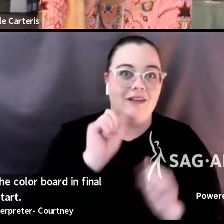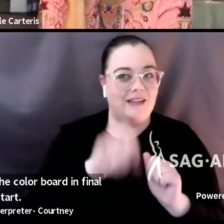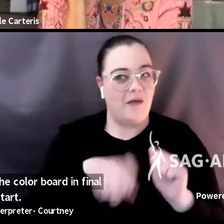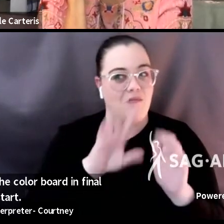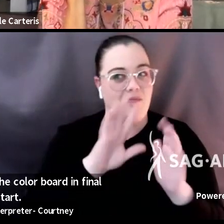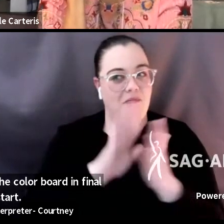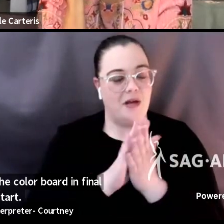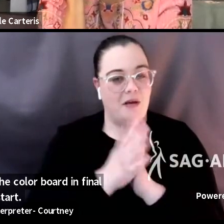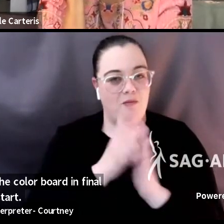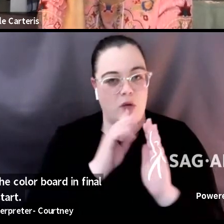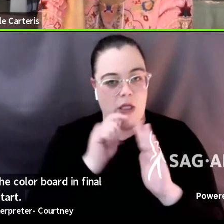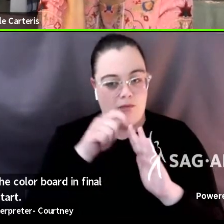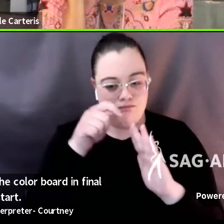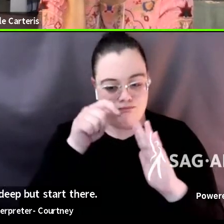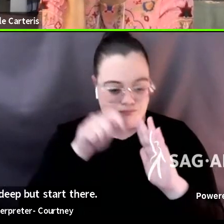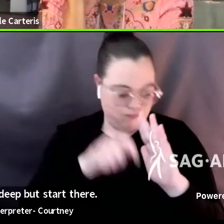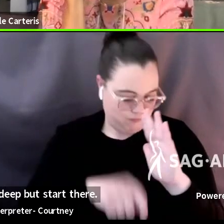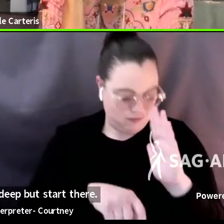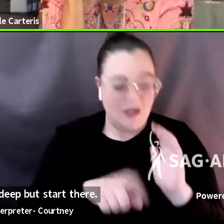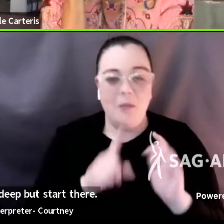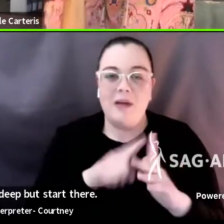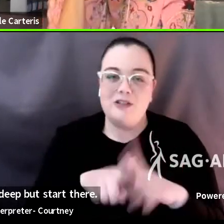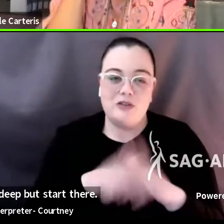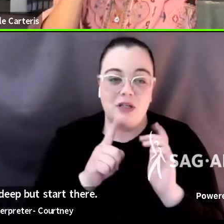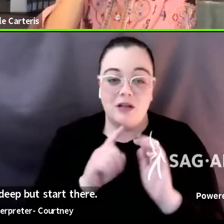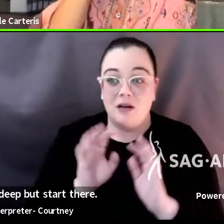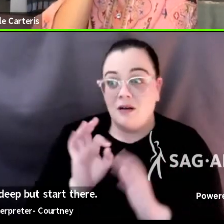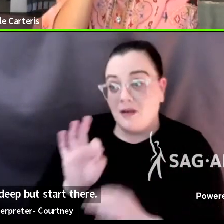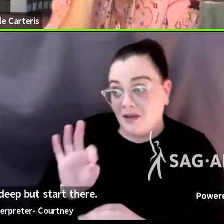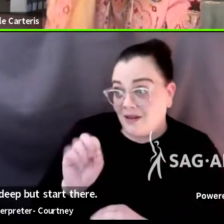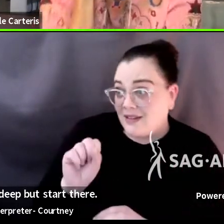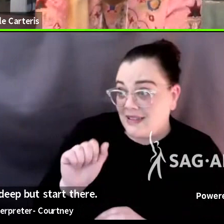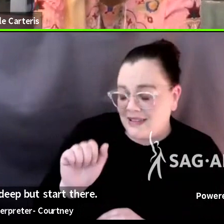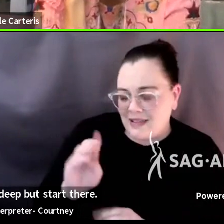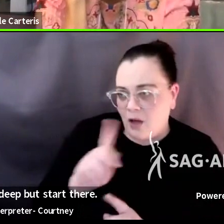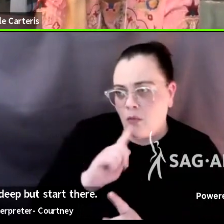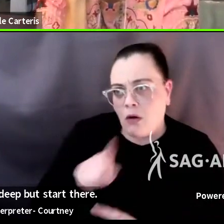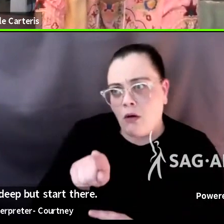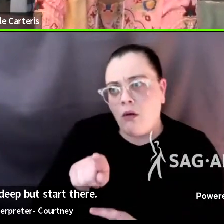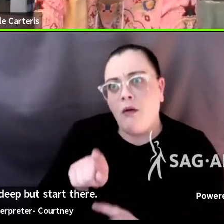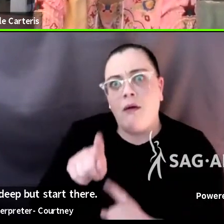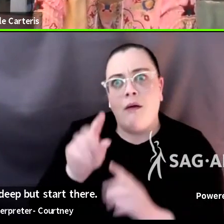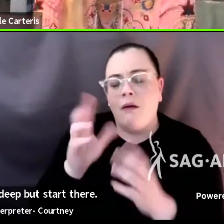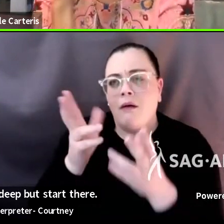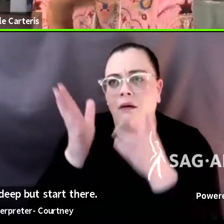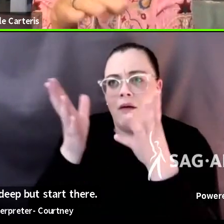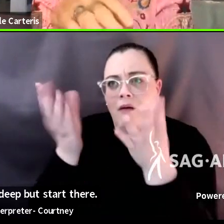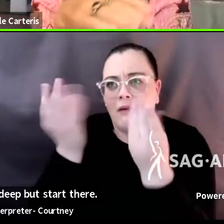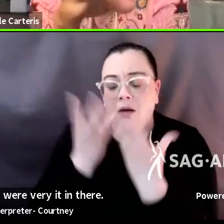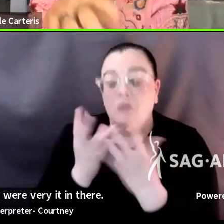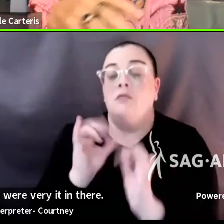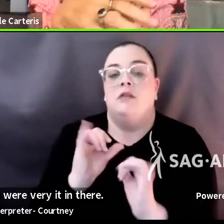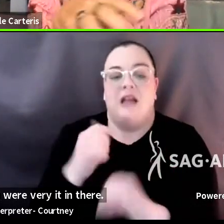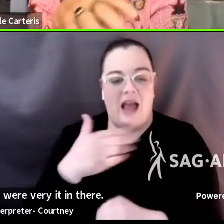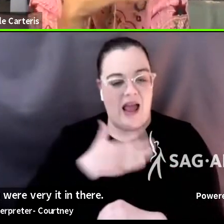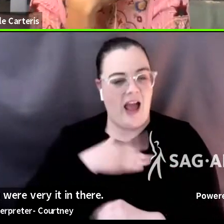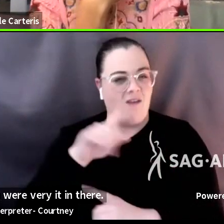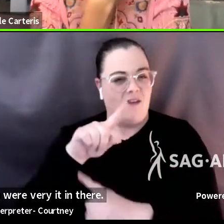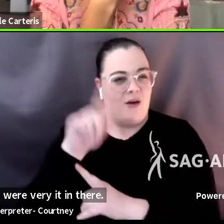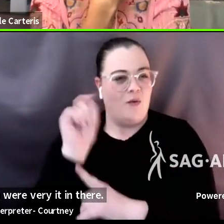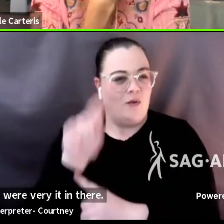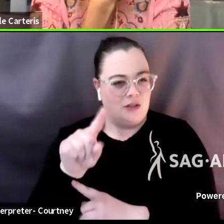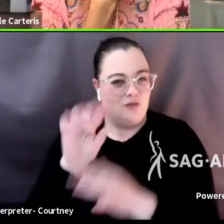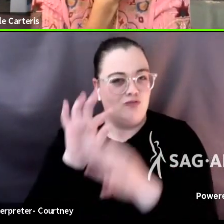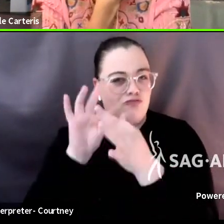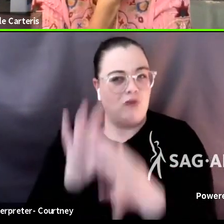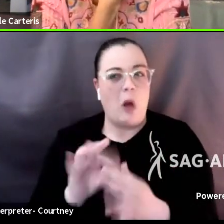there. Sam, you're very in it there. Wow. I have a question because this will lead to one of the final questions